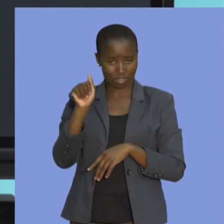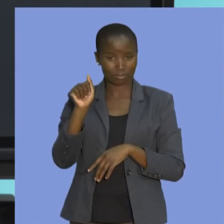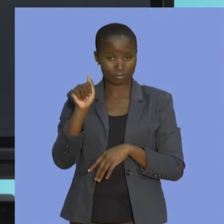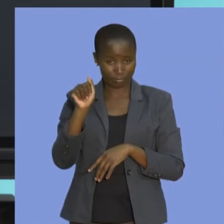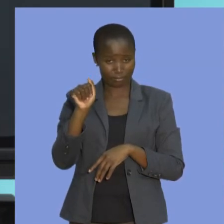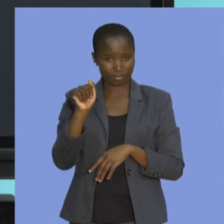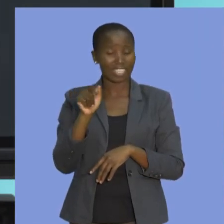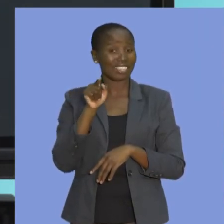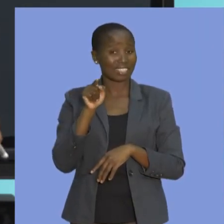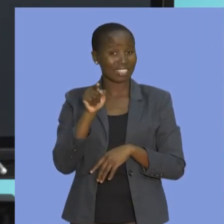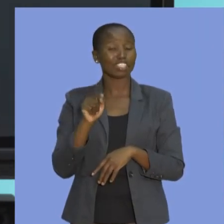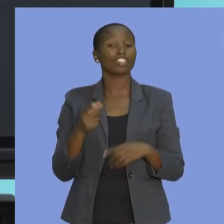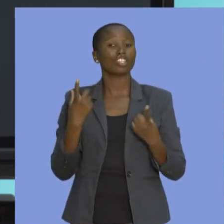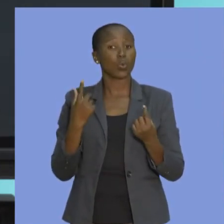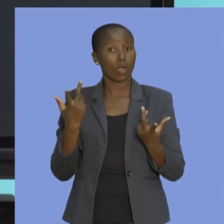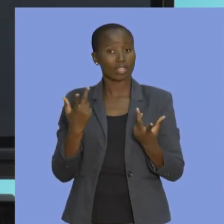class interval.